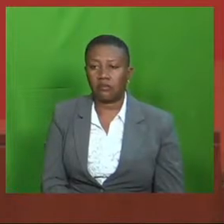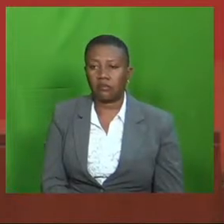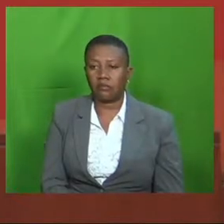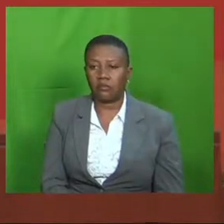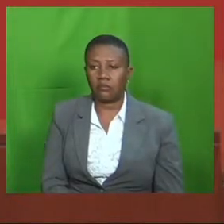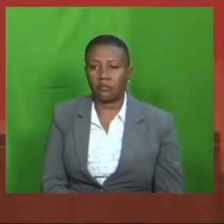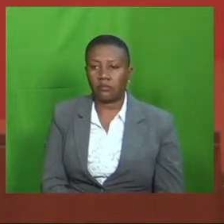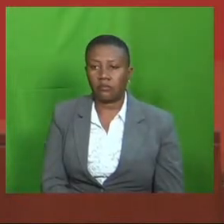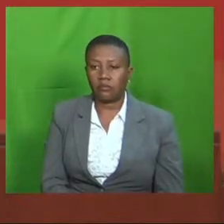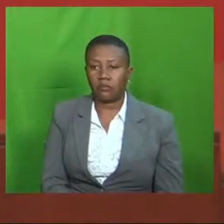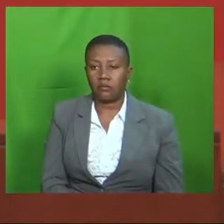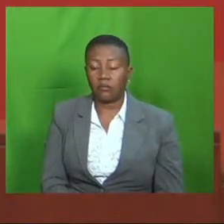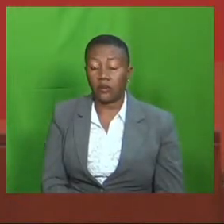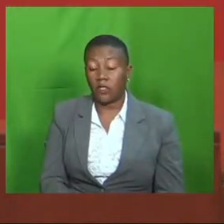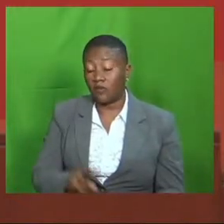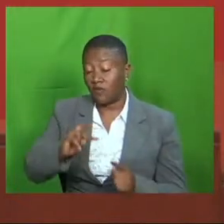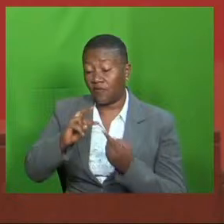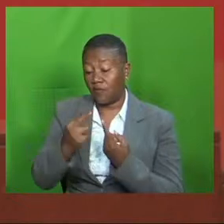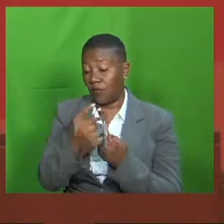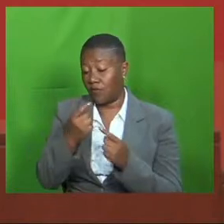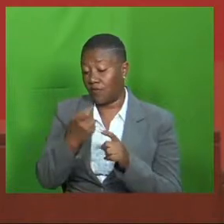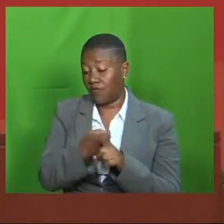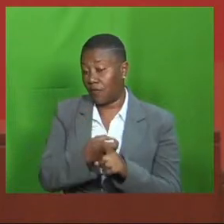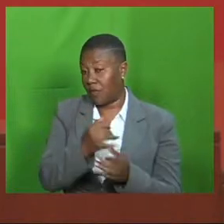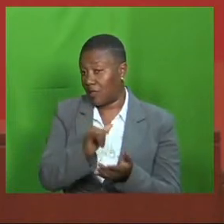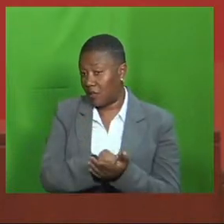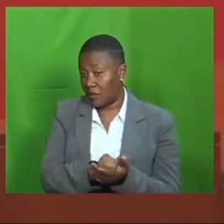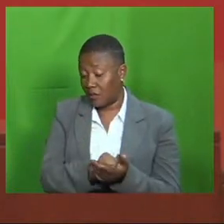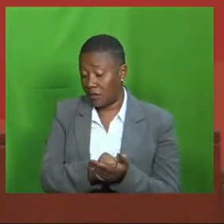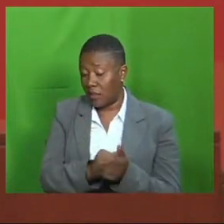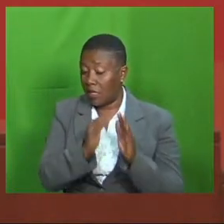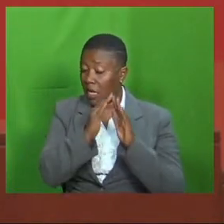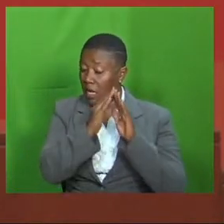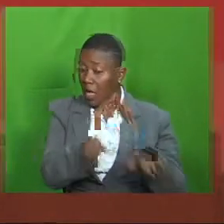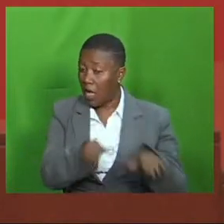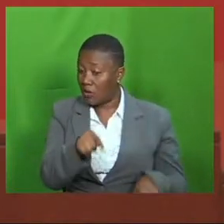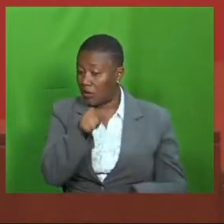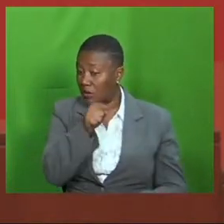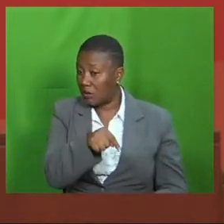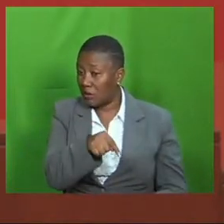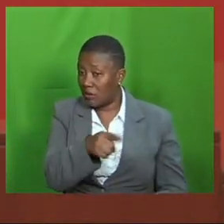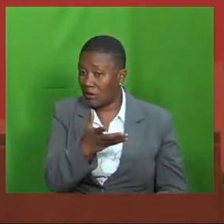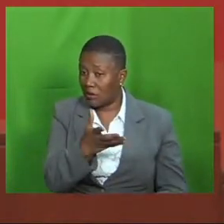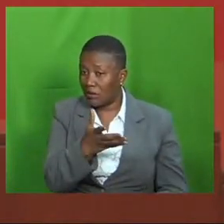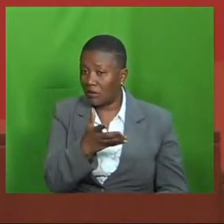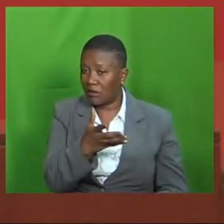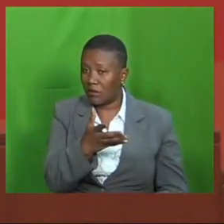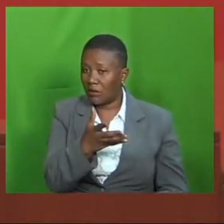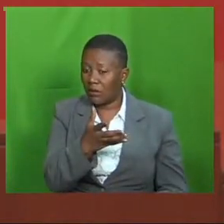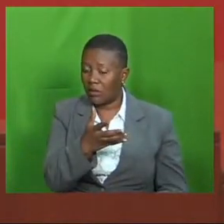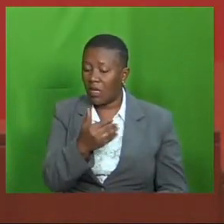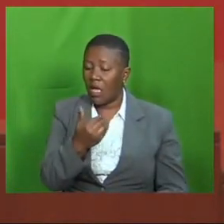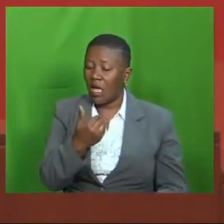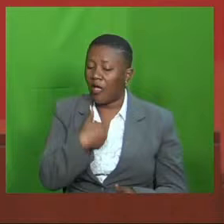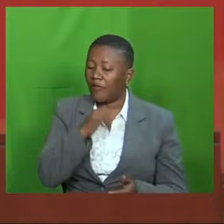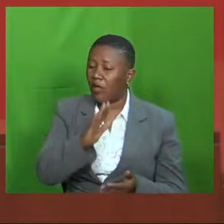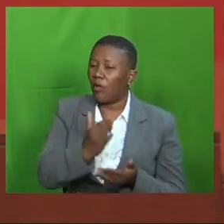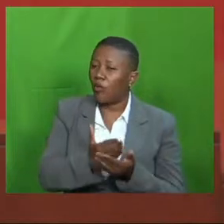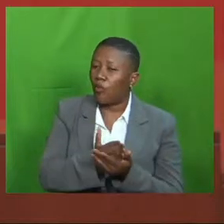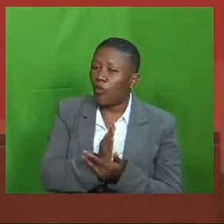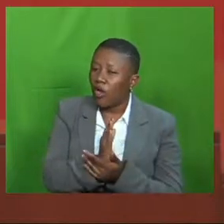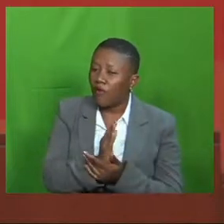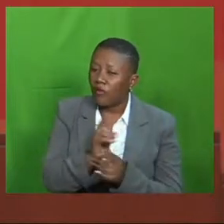In view of the foregoing, the House is well within its rights